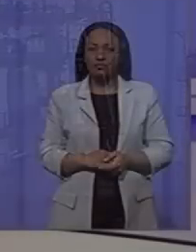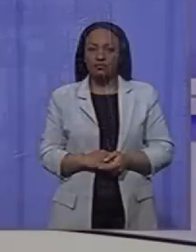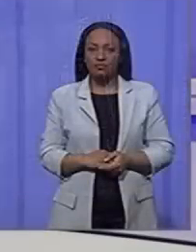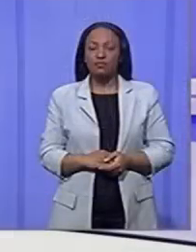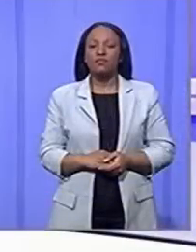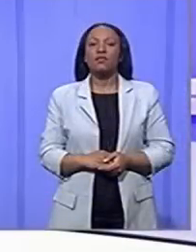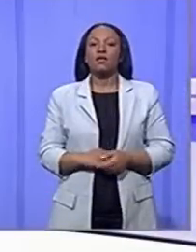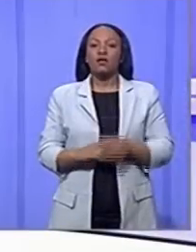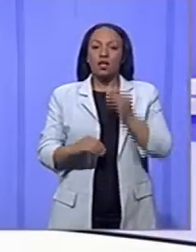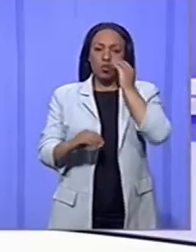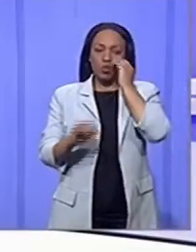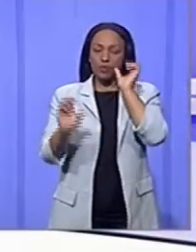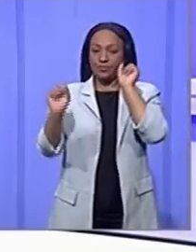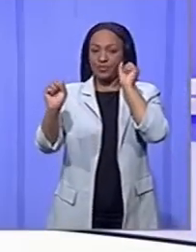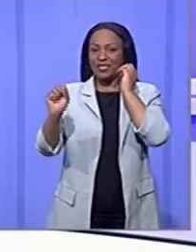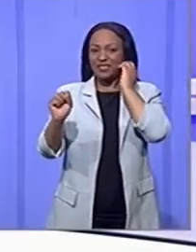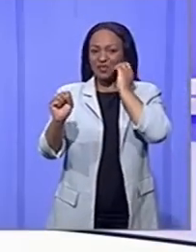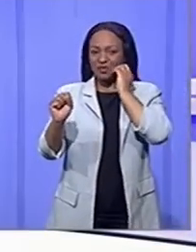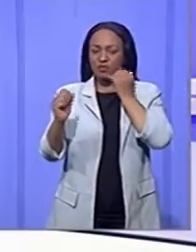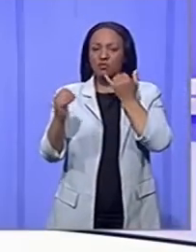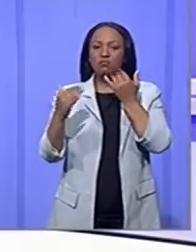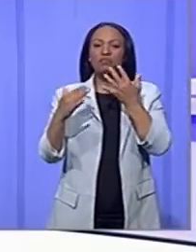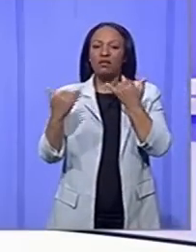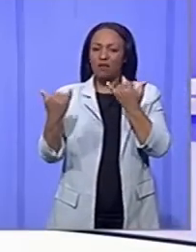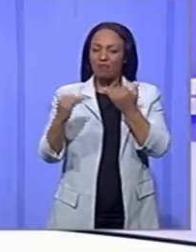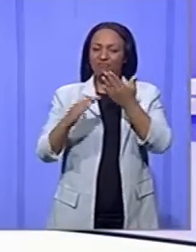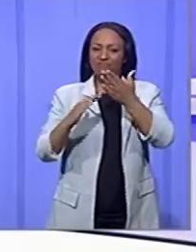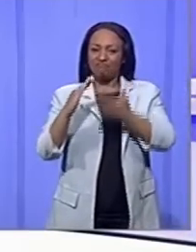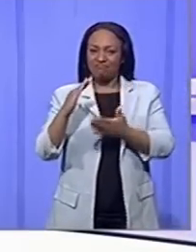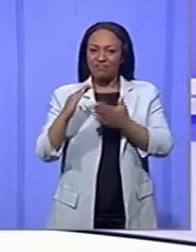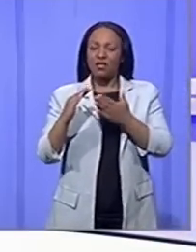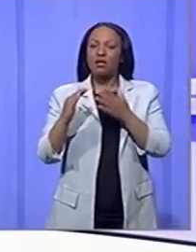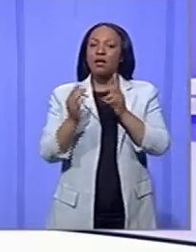$84 per gaswene ya ditaba tsa Sesotho e fella mona. Kopana le moifu wa